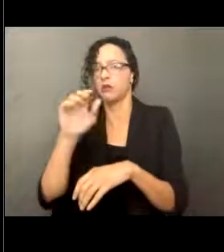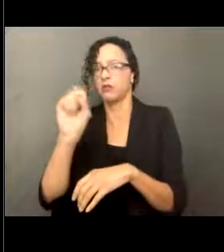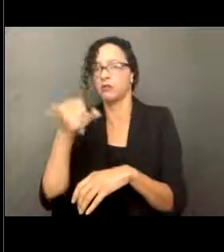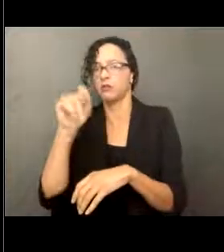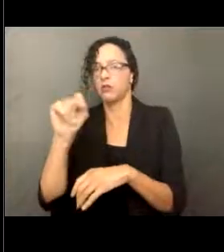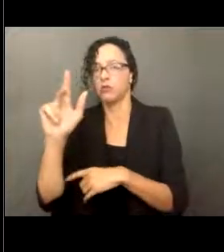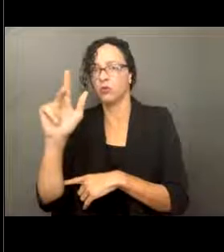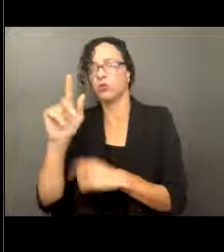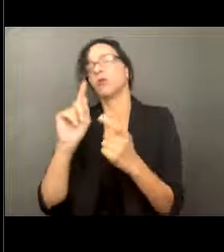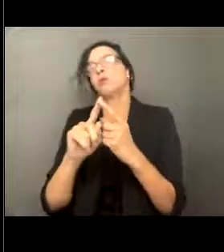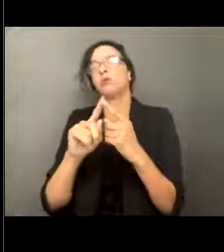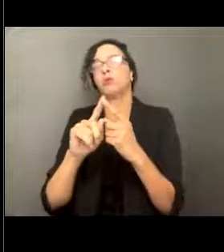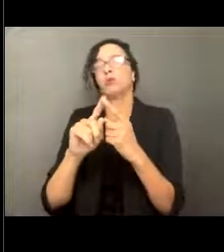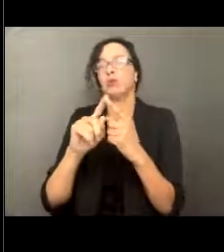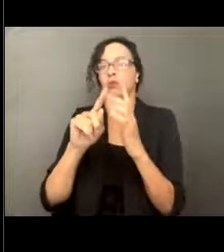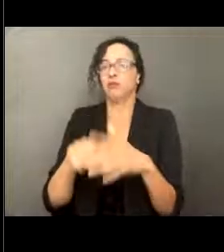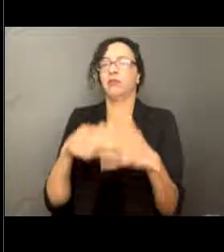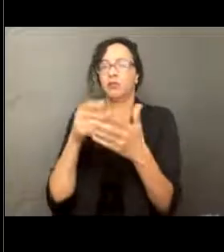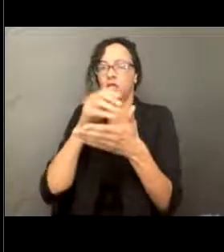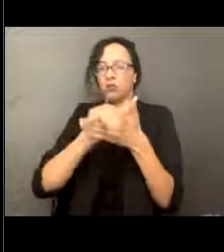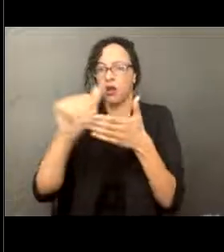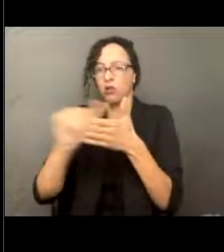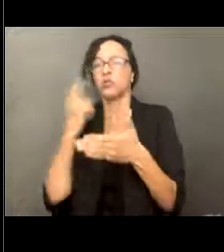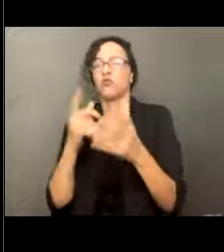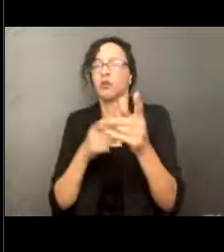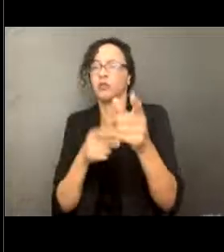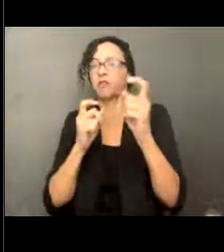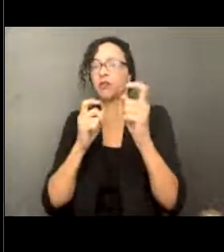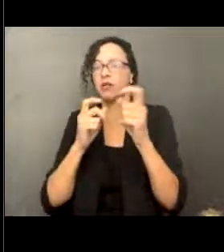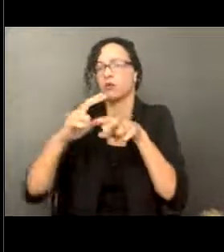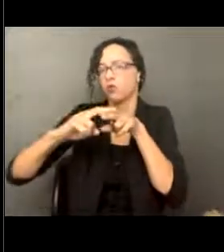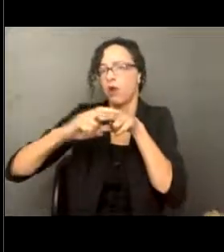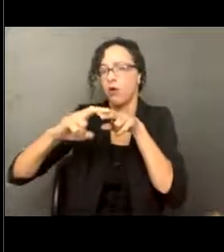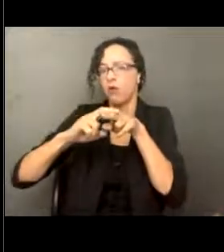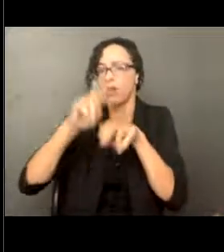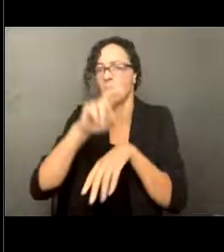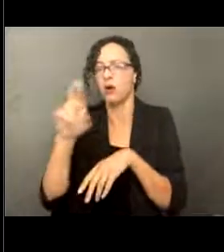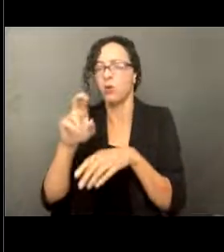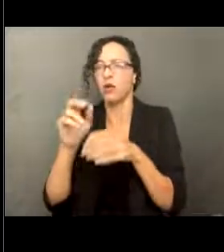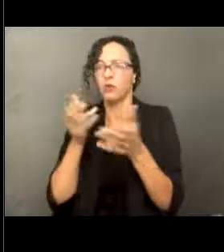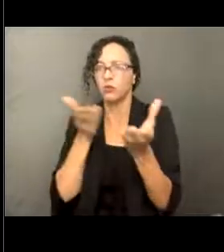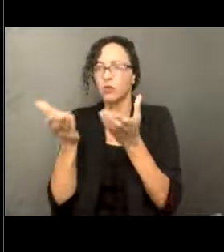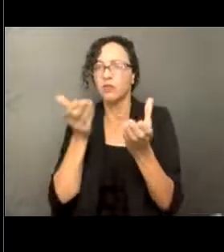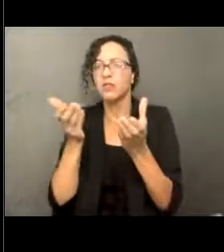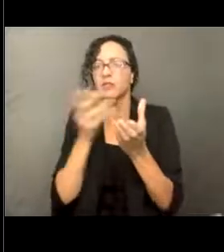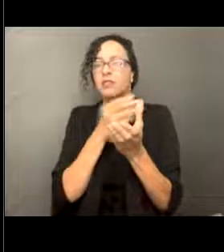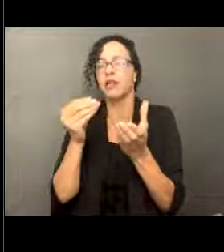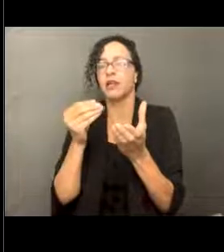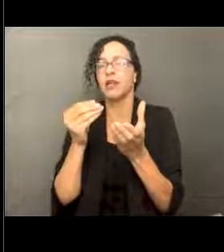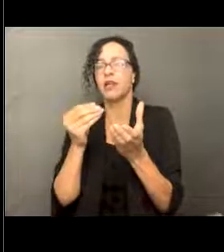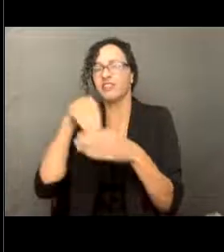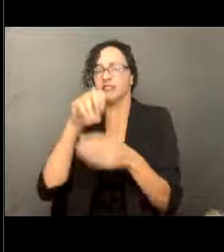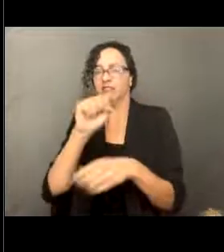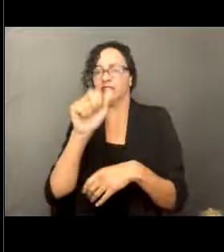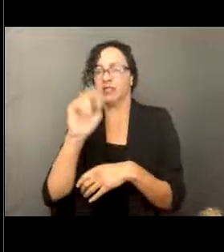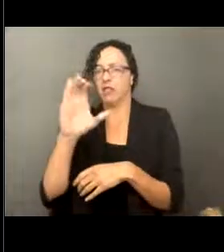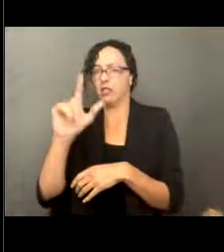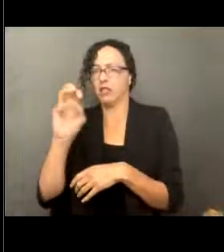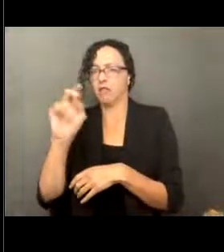suspended intercity rail service resulting from the destabilization of the rail tracks in San Clemente. I'd like to